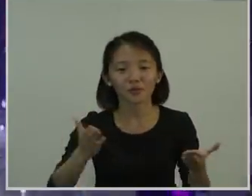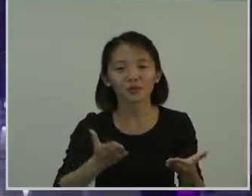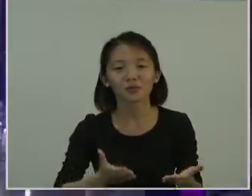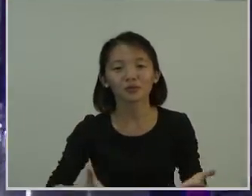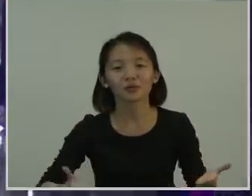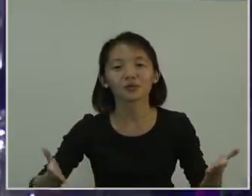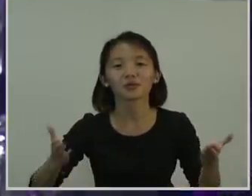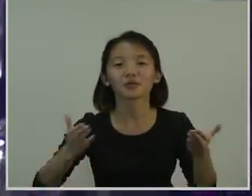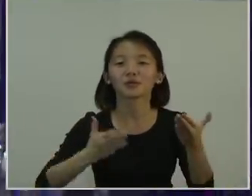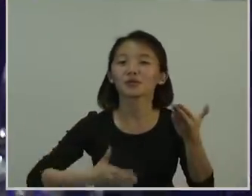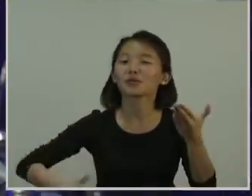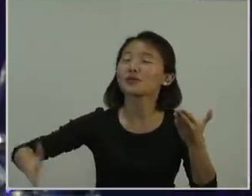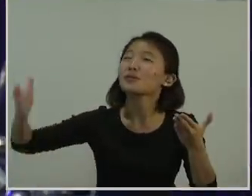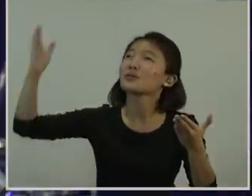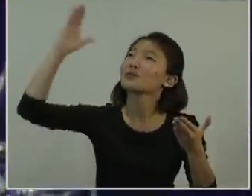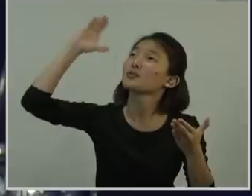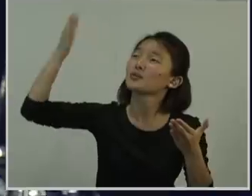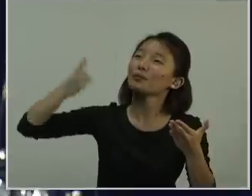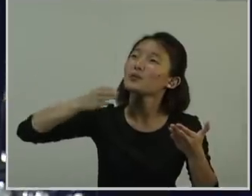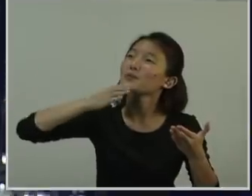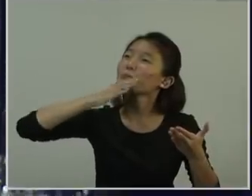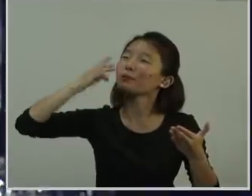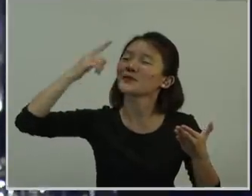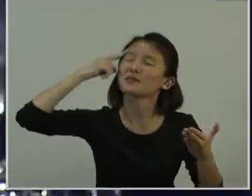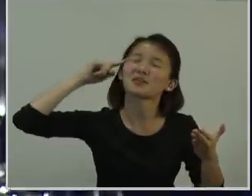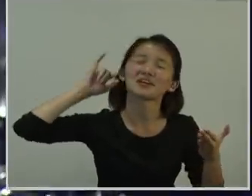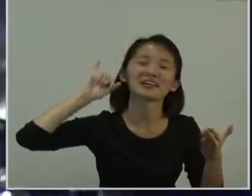below, will be